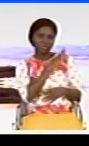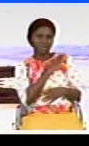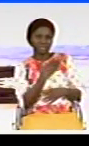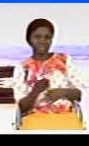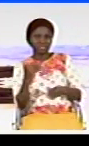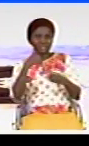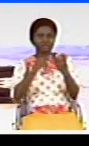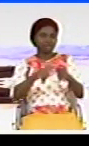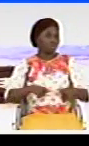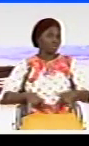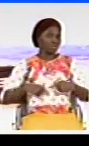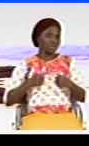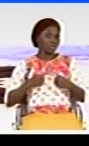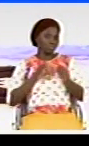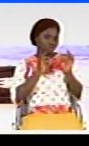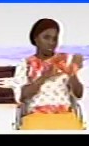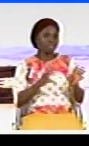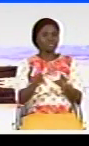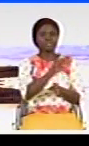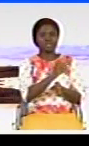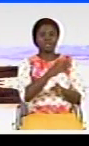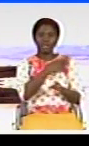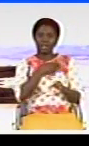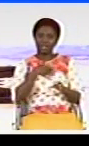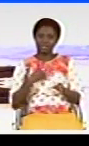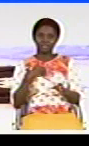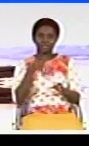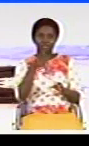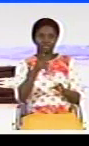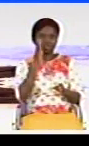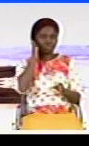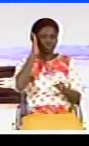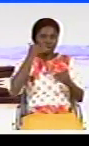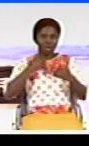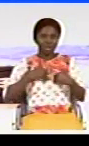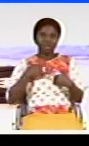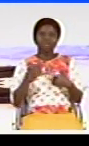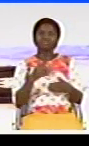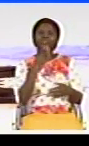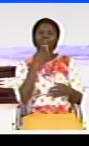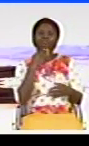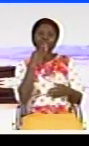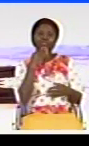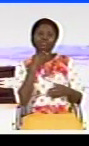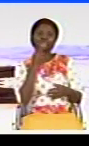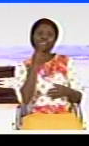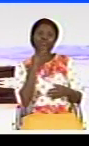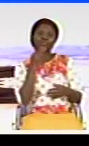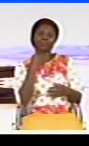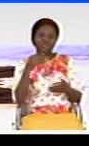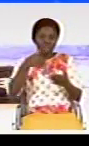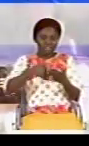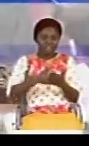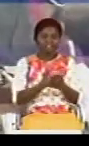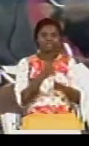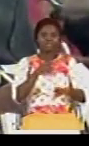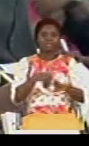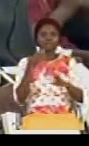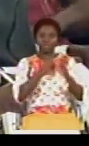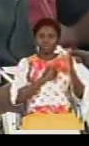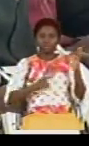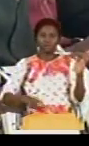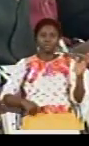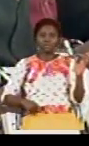now you have the sweet, refreshing time of the Lord.